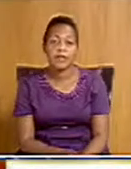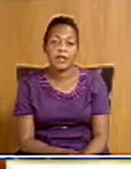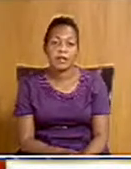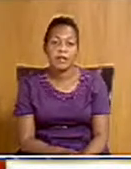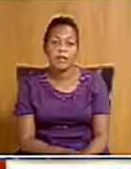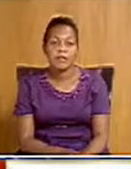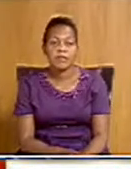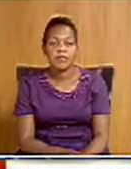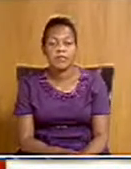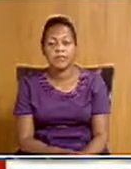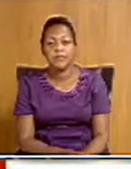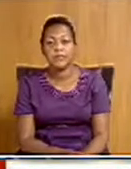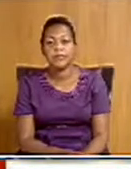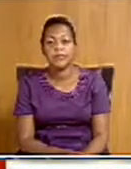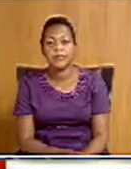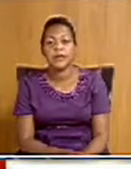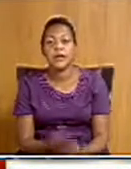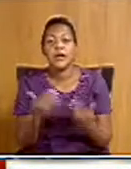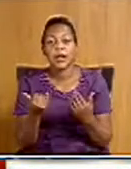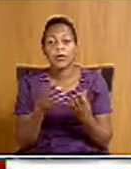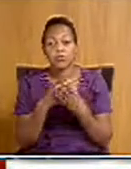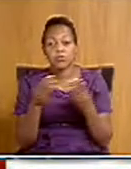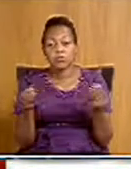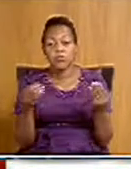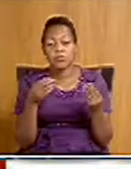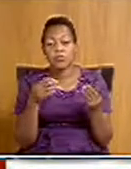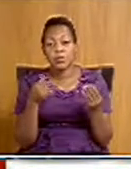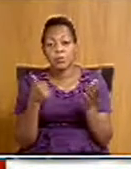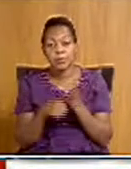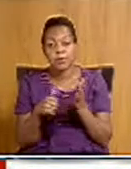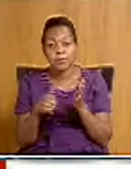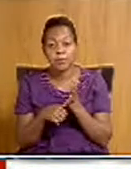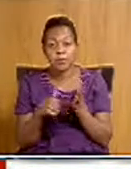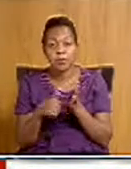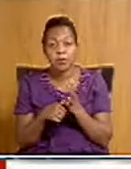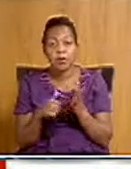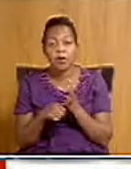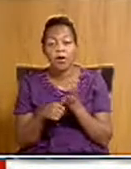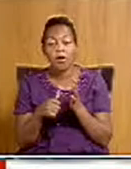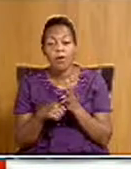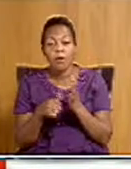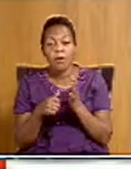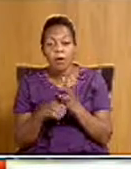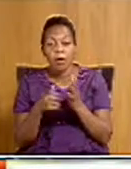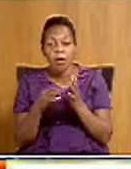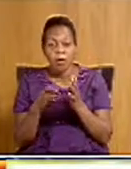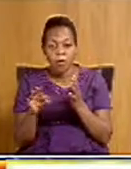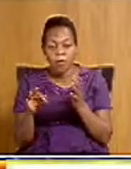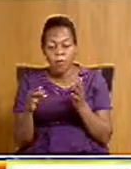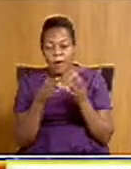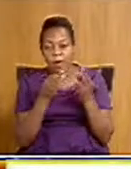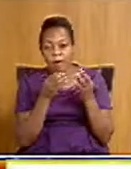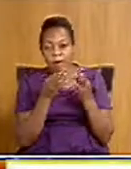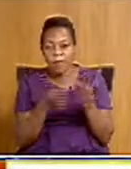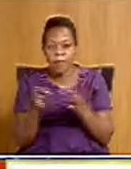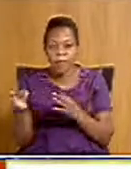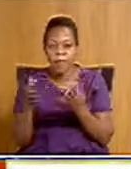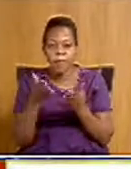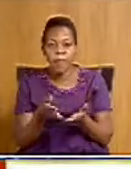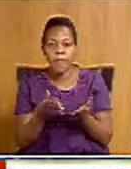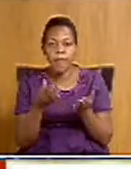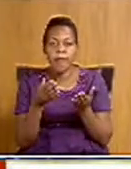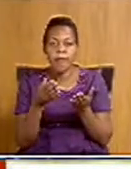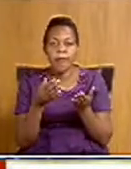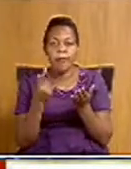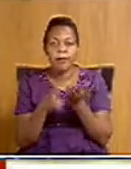In order, therefore, to solve the problem of the new happy phenomenon of surpluses in Uganda, now in Uganda there's a